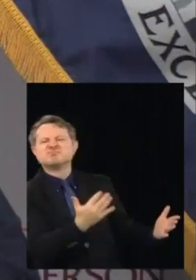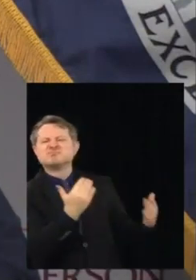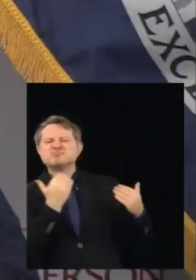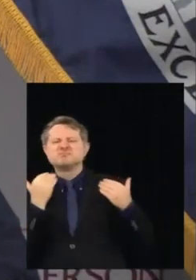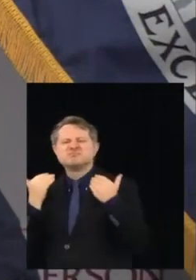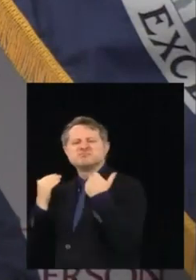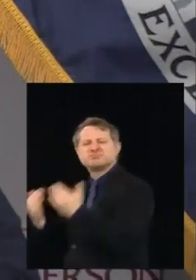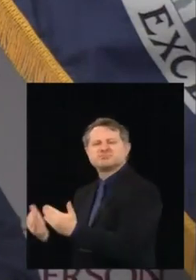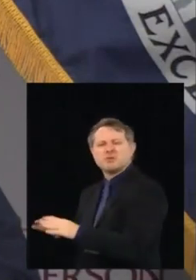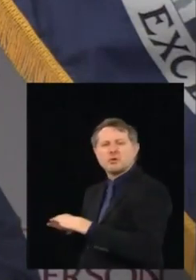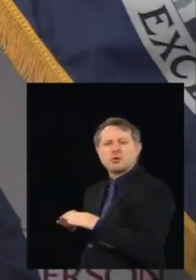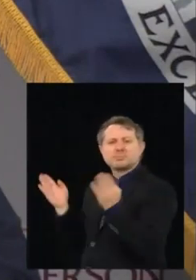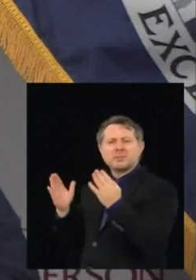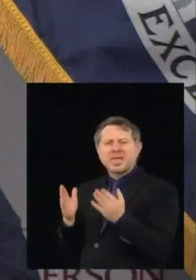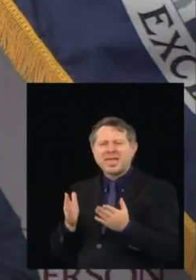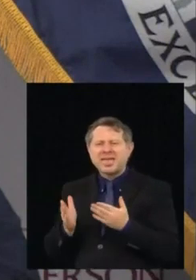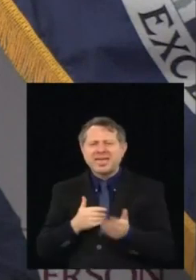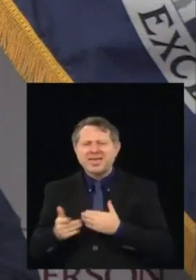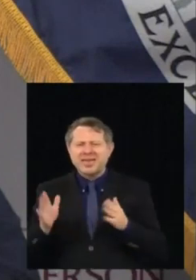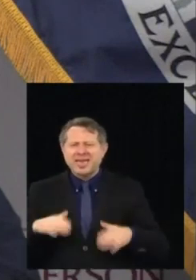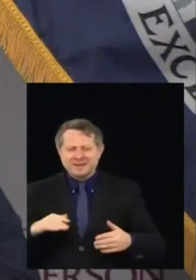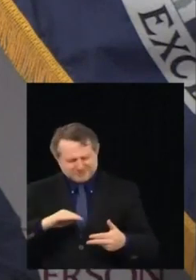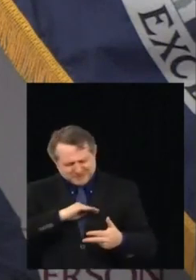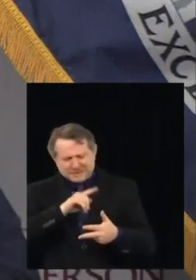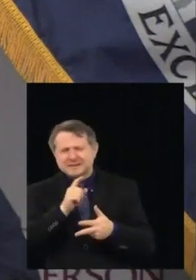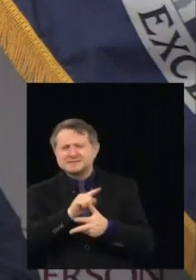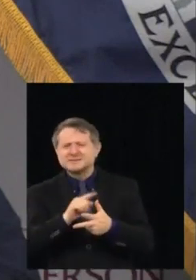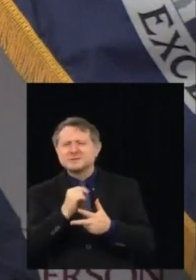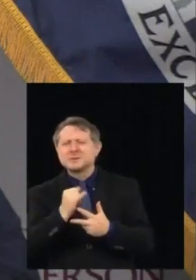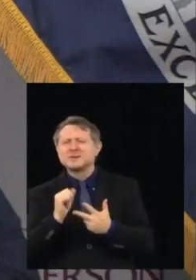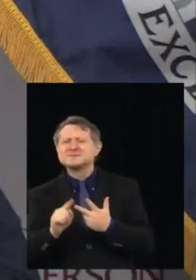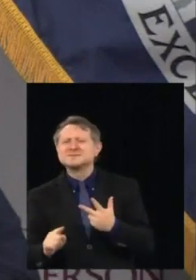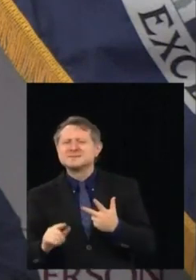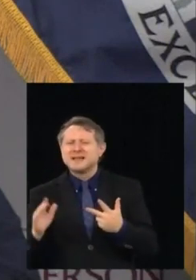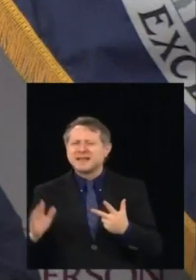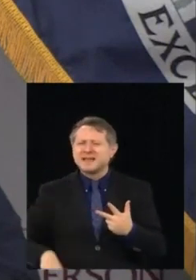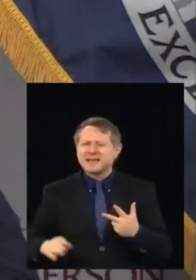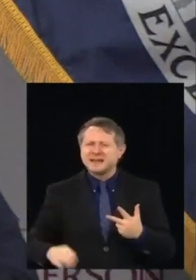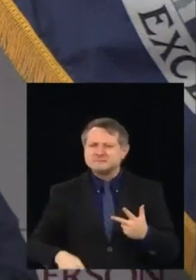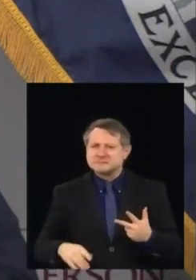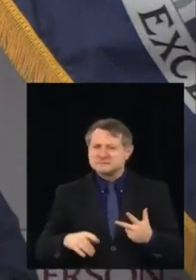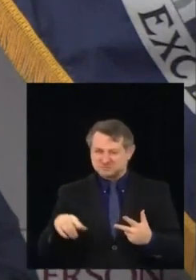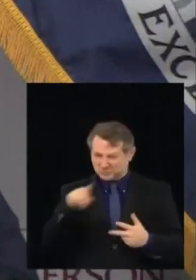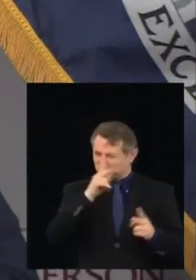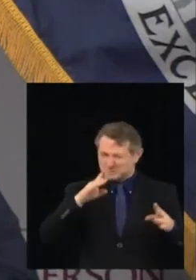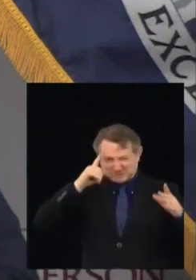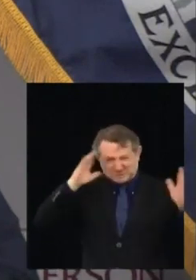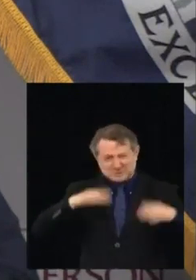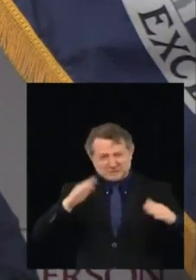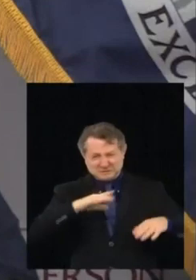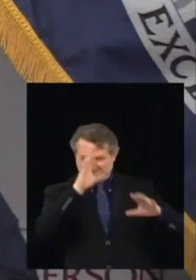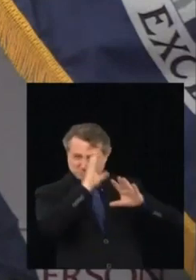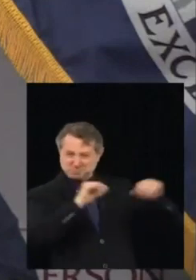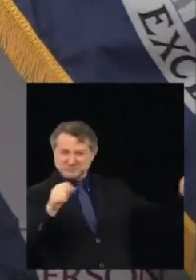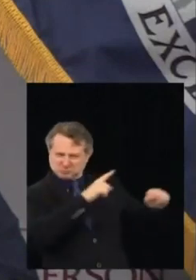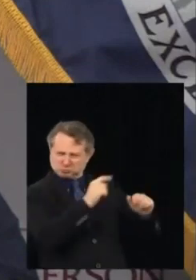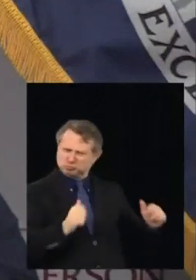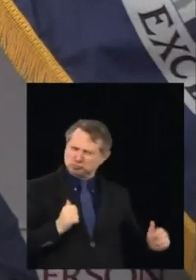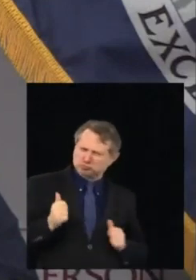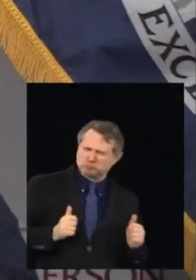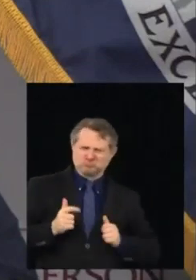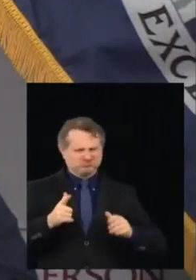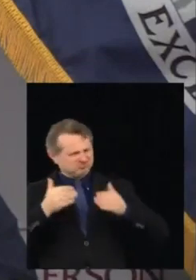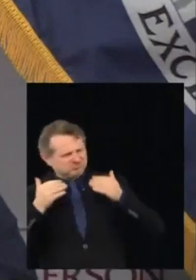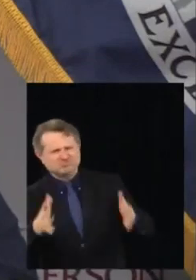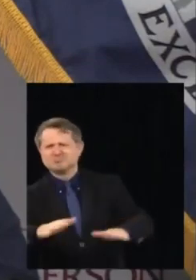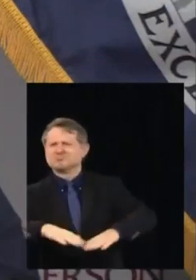right? No one says that the president isn't very aggressive about opening the economy. His agency, the CDC, said you have to